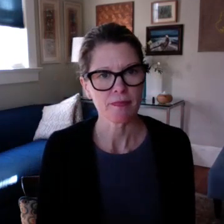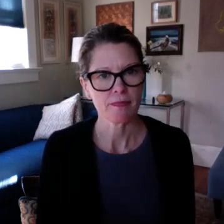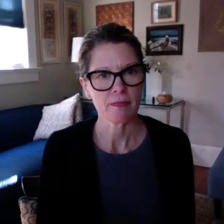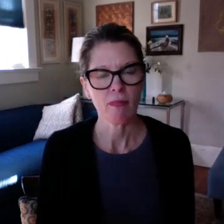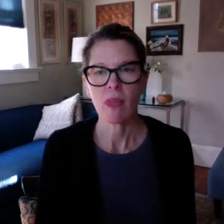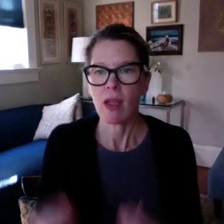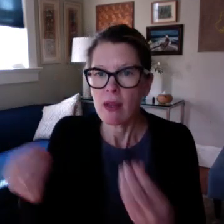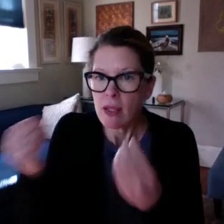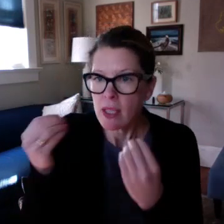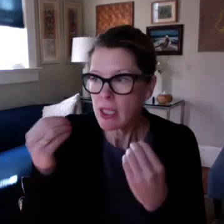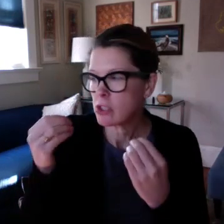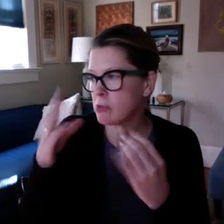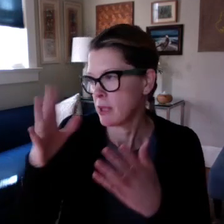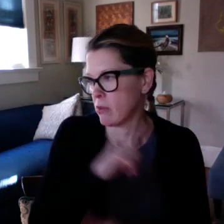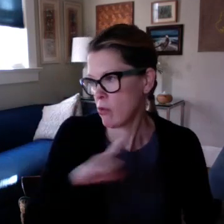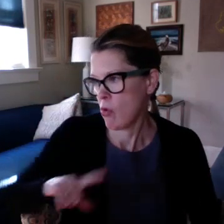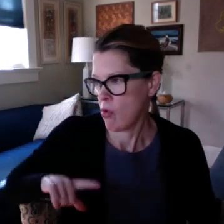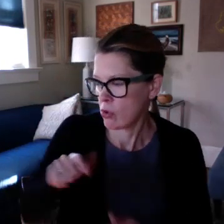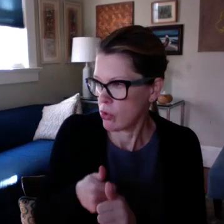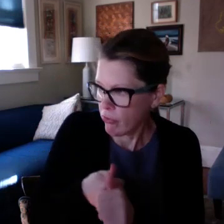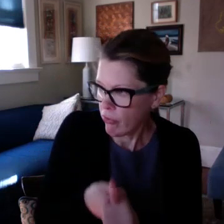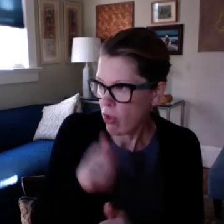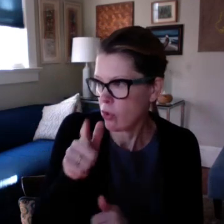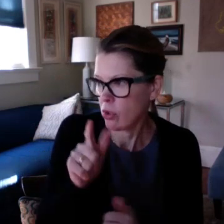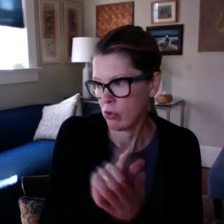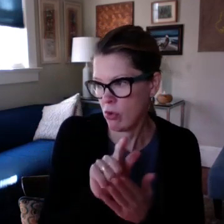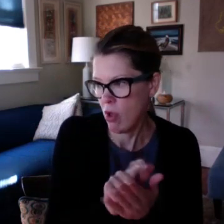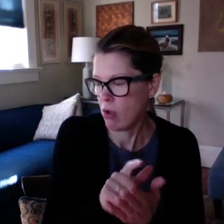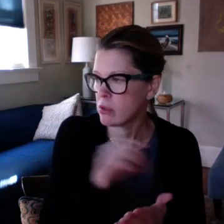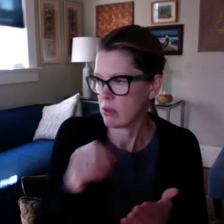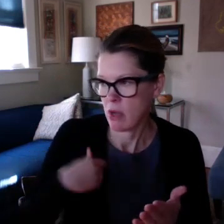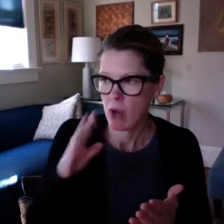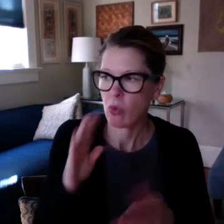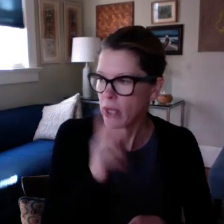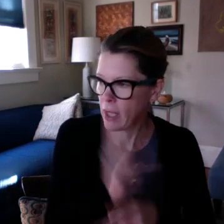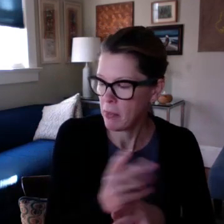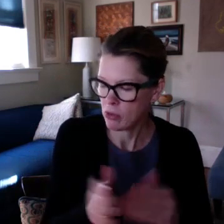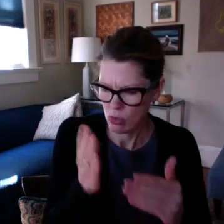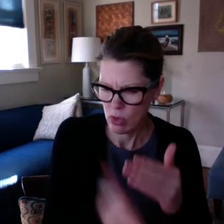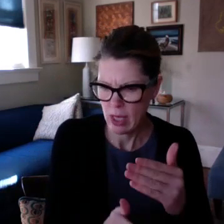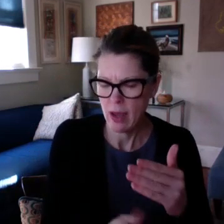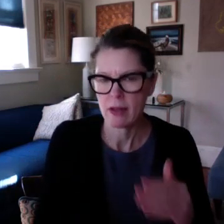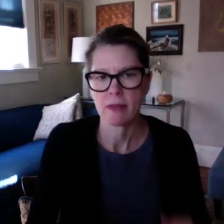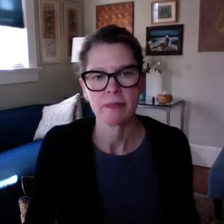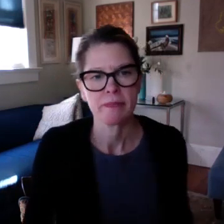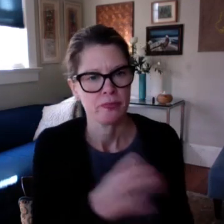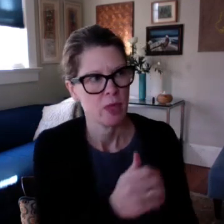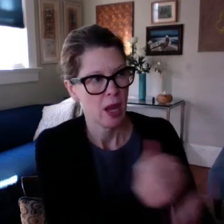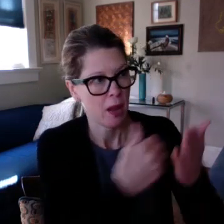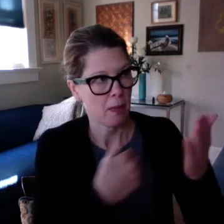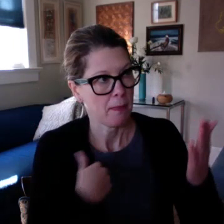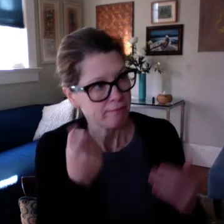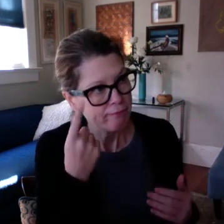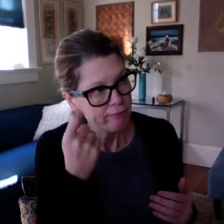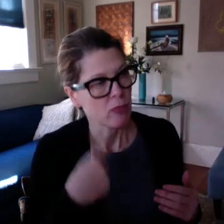Teach me, O Lord, the way of your statutes, and I shall keep it to the end. Give me understanding, and I